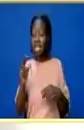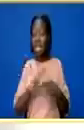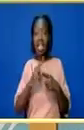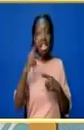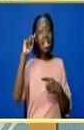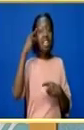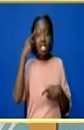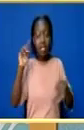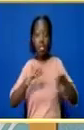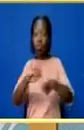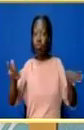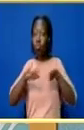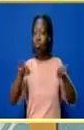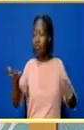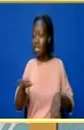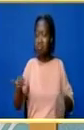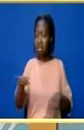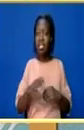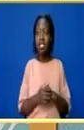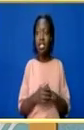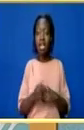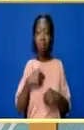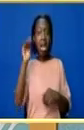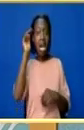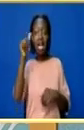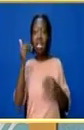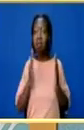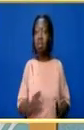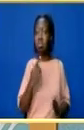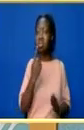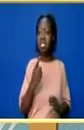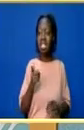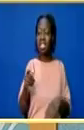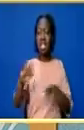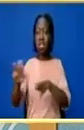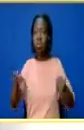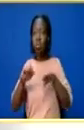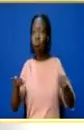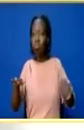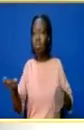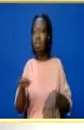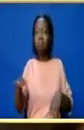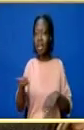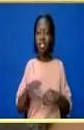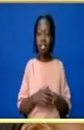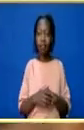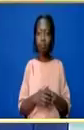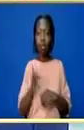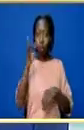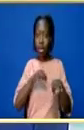I don't know what you call it at home. Mm-hmm. I also heard someone say that. Yes. You're going to explain to me what that is later